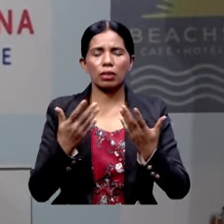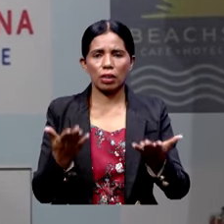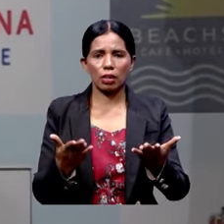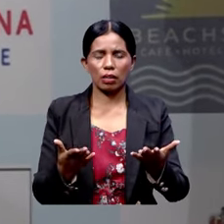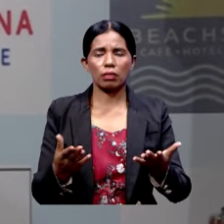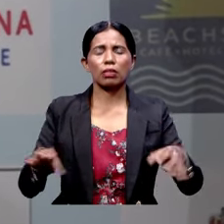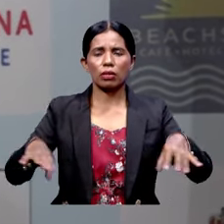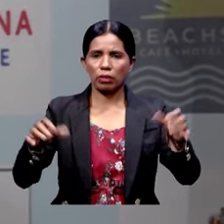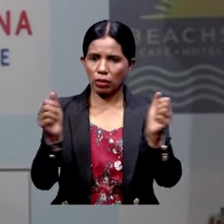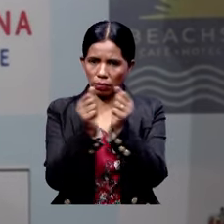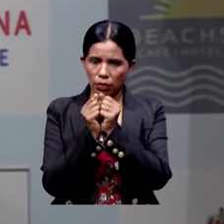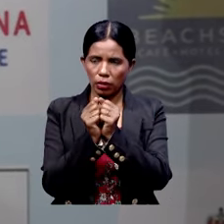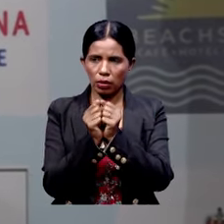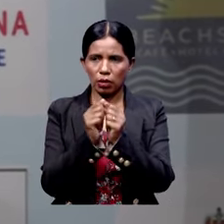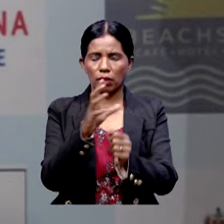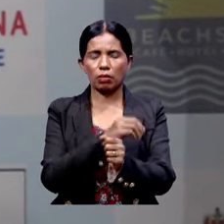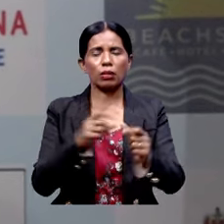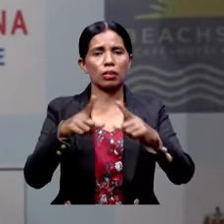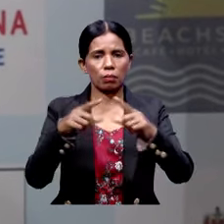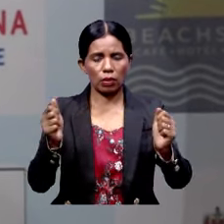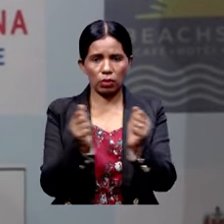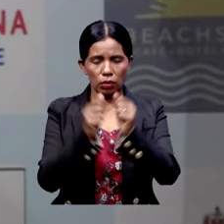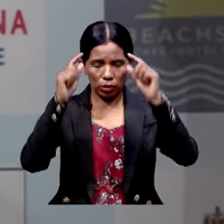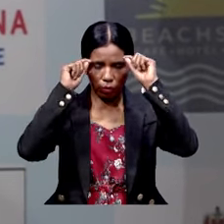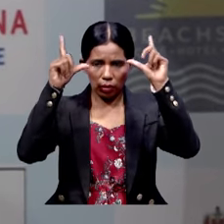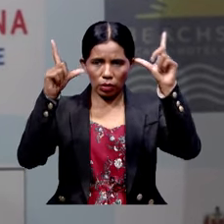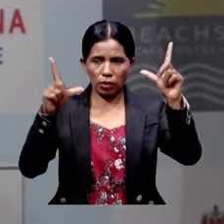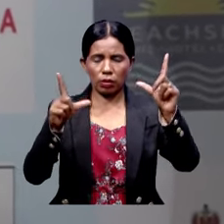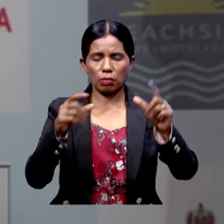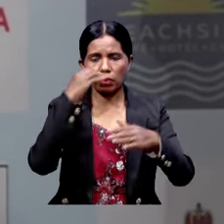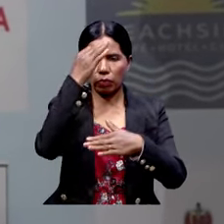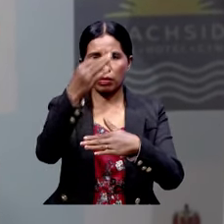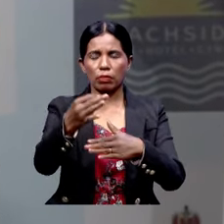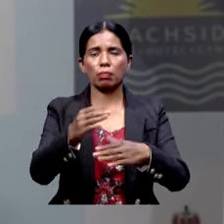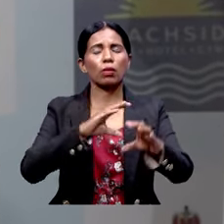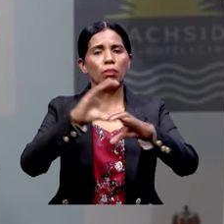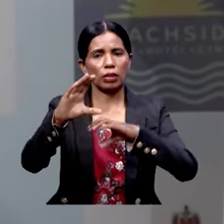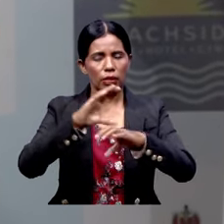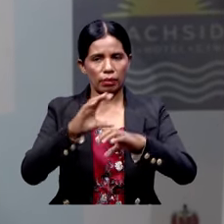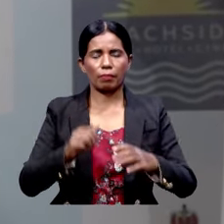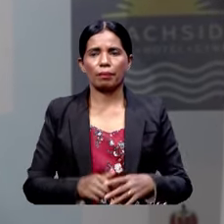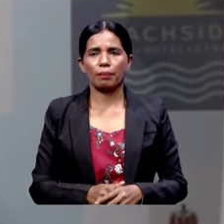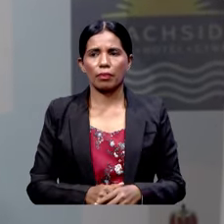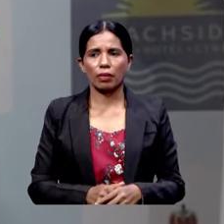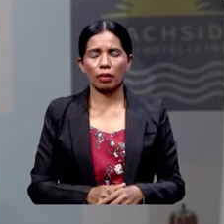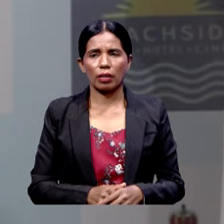our cooperation between Japan and Timor-Leste, including Chamber of Commerce. And